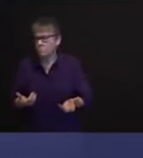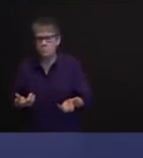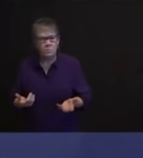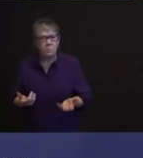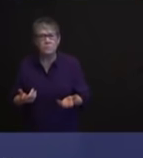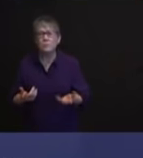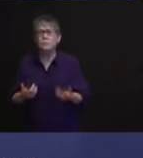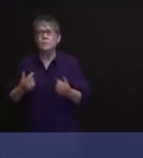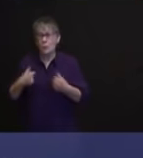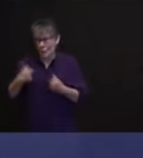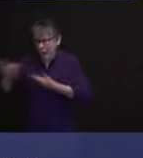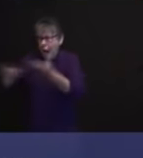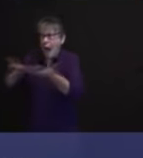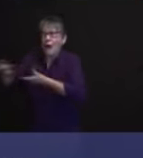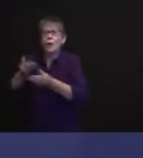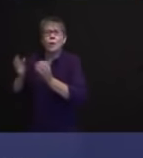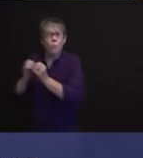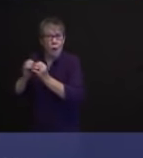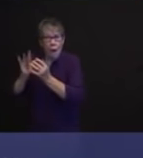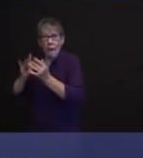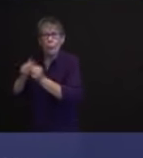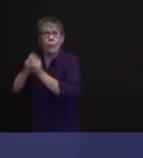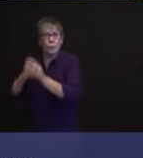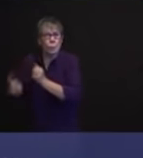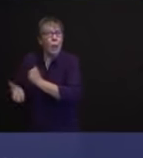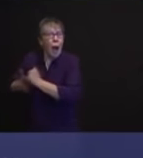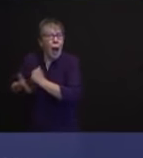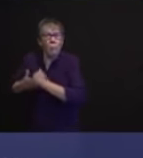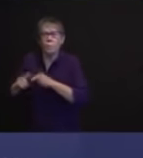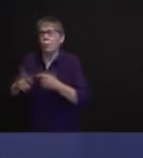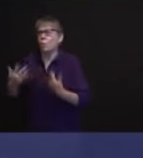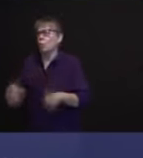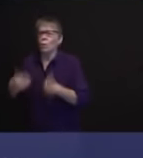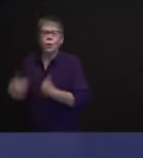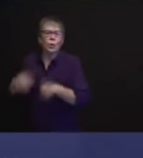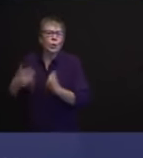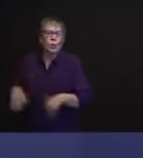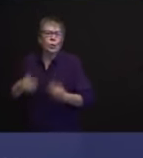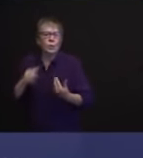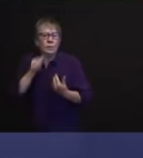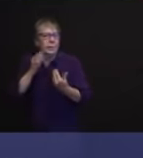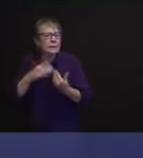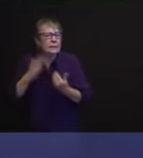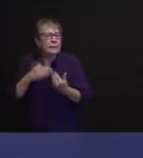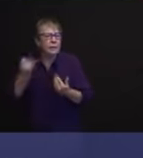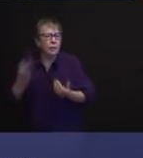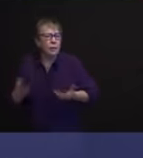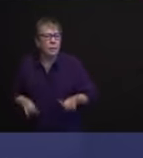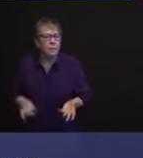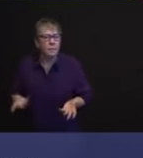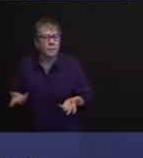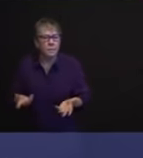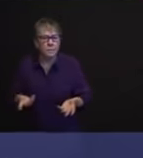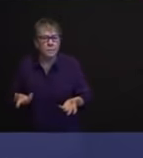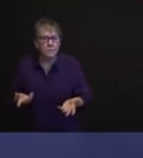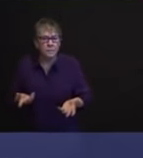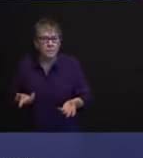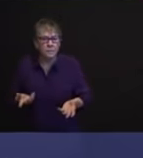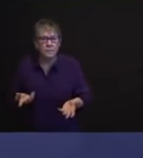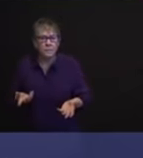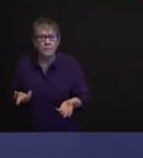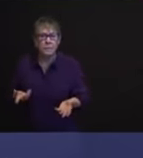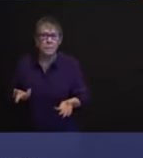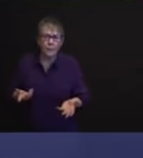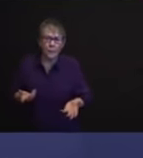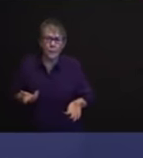the large and sudden, relatively rapid increase in cases in some places, the contact tracers have been having trouble keeping up.